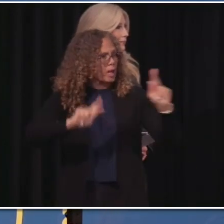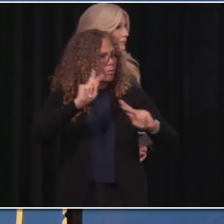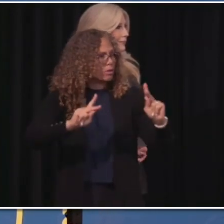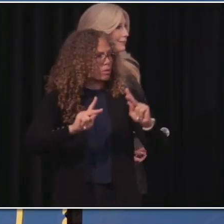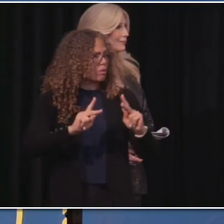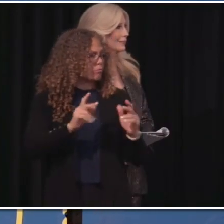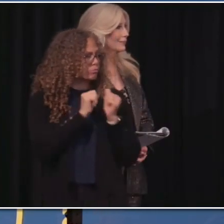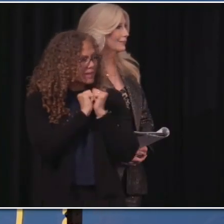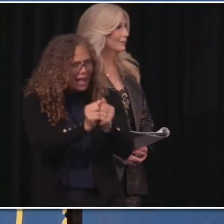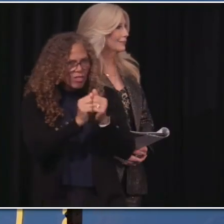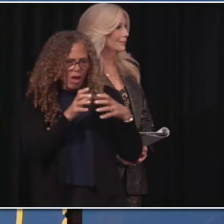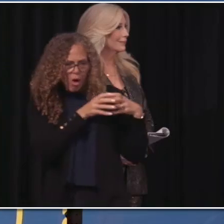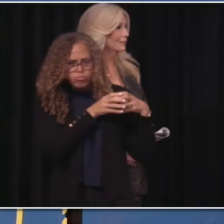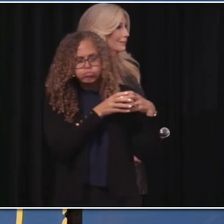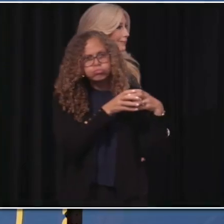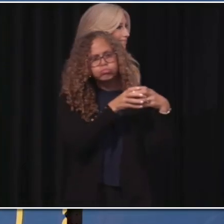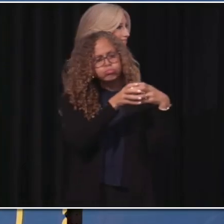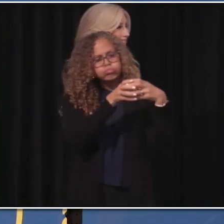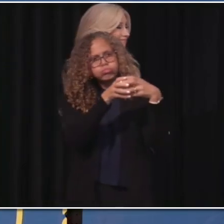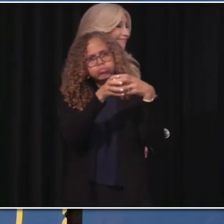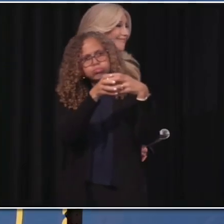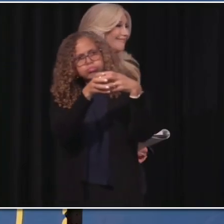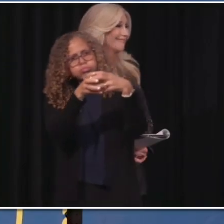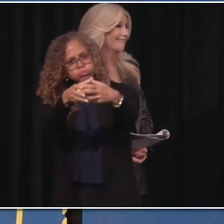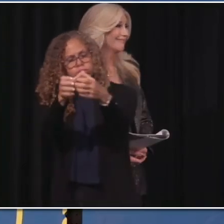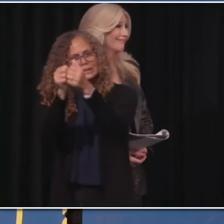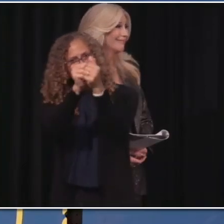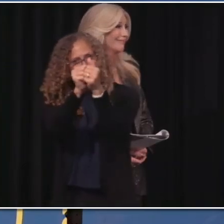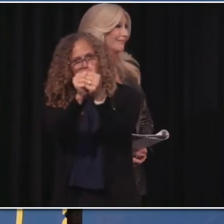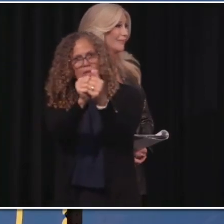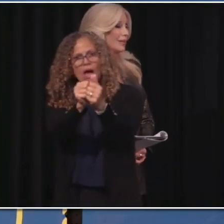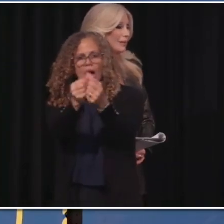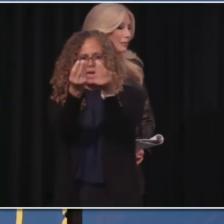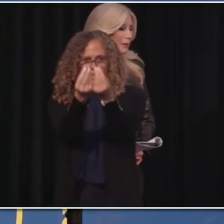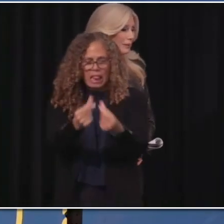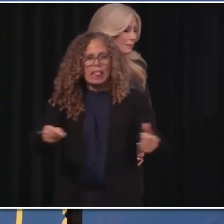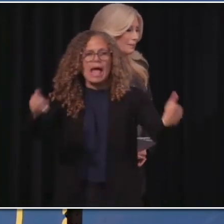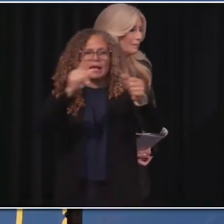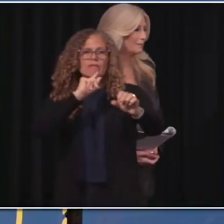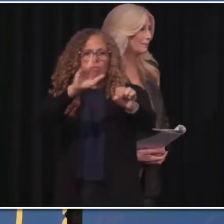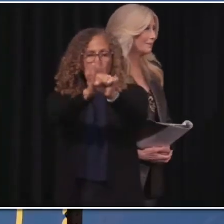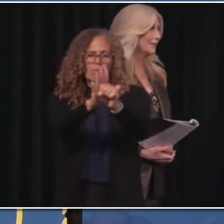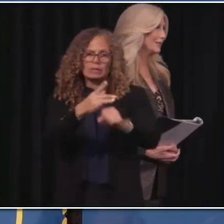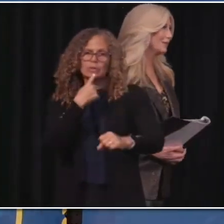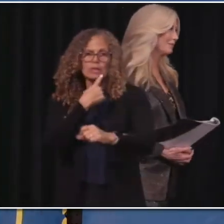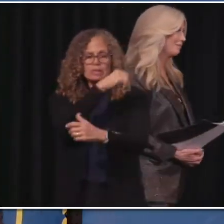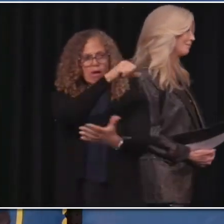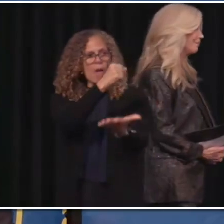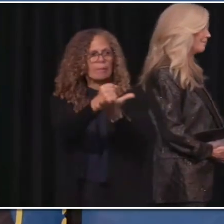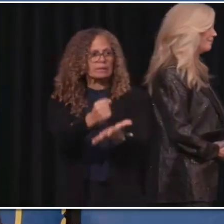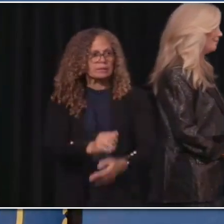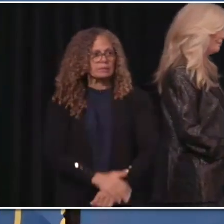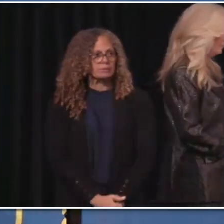forward towards a land of promise. As we say, amen. Amen.